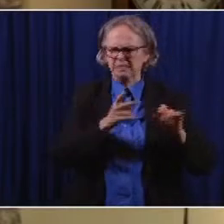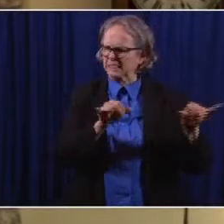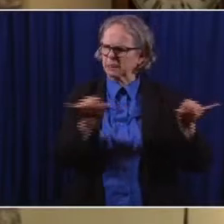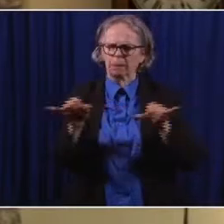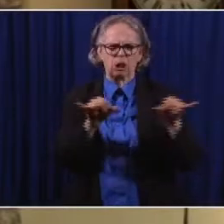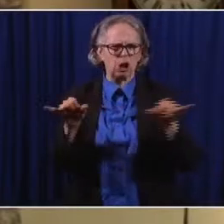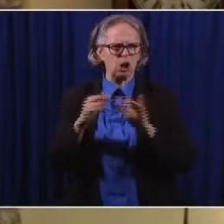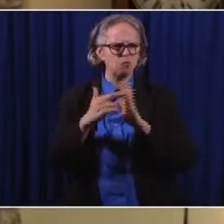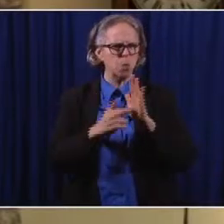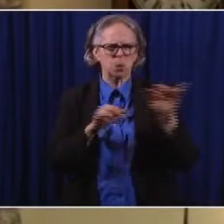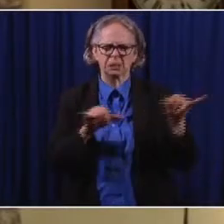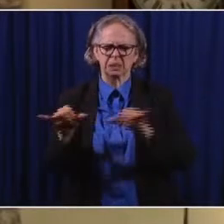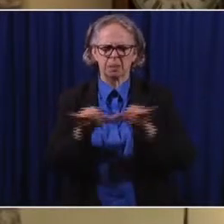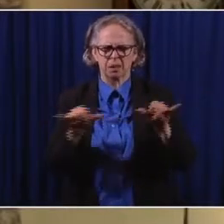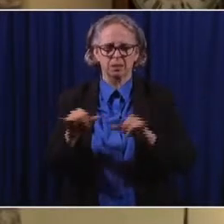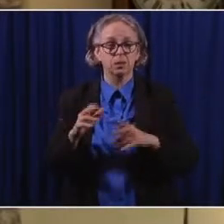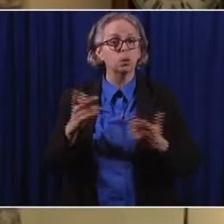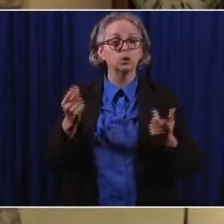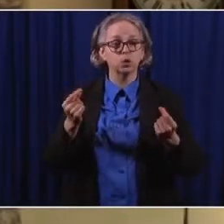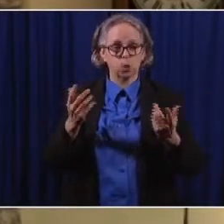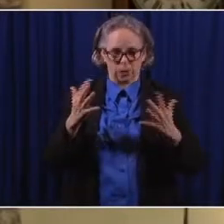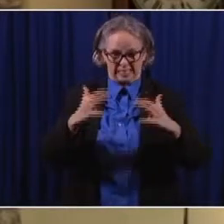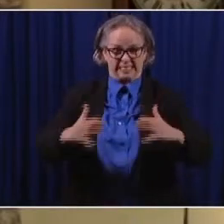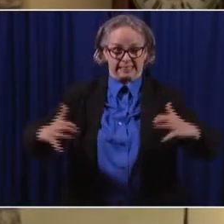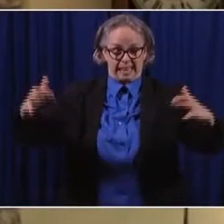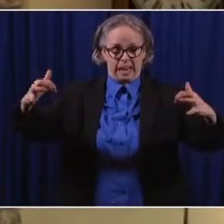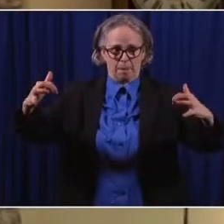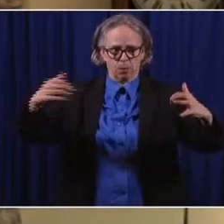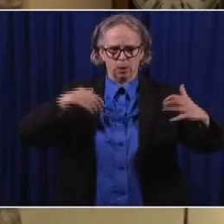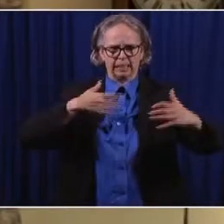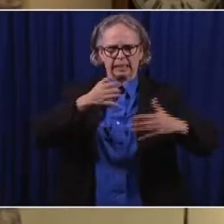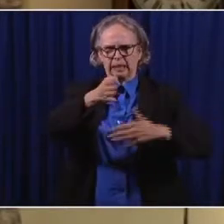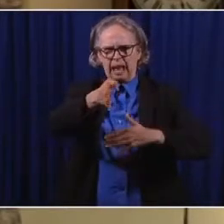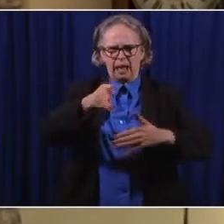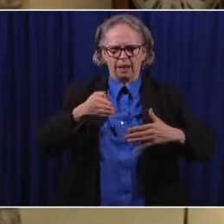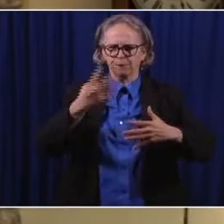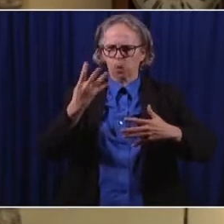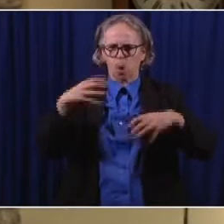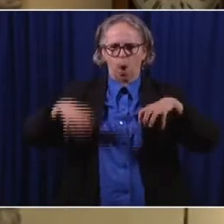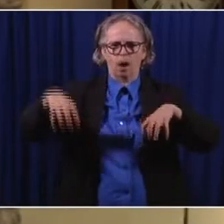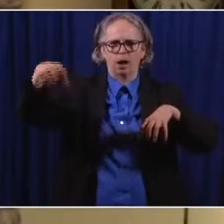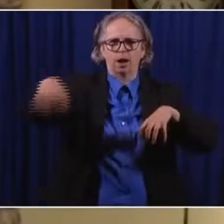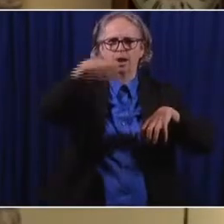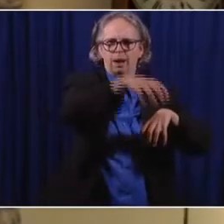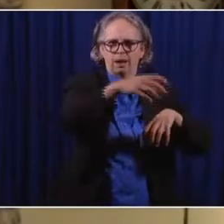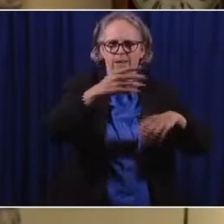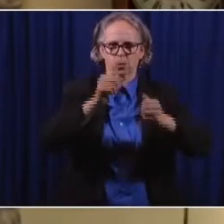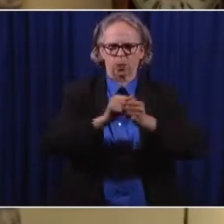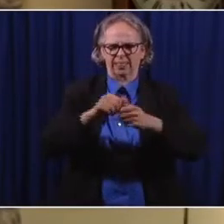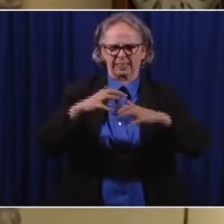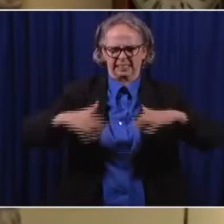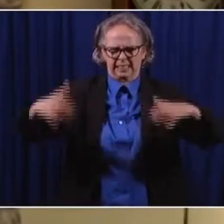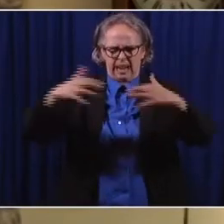the stadium up in 4 areas, 1,500 people per area, which is what our maximum is